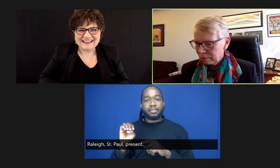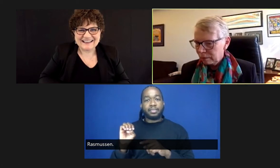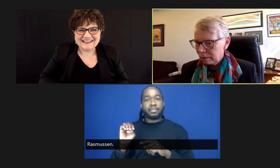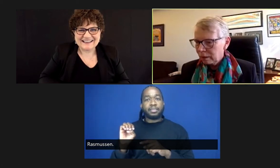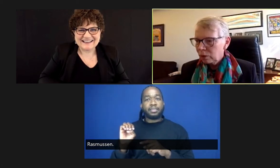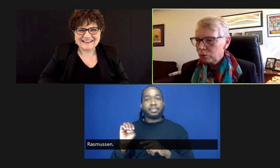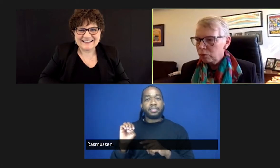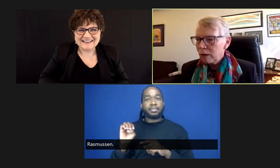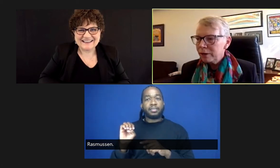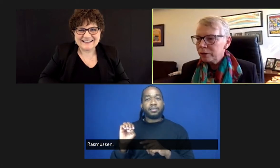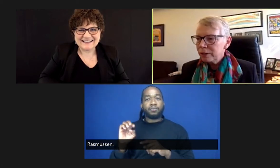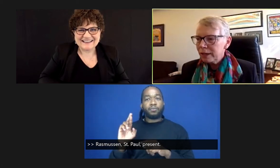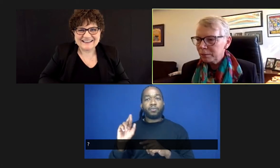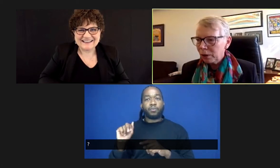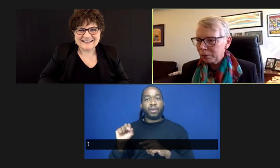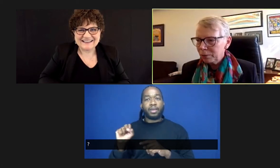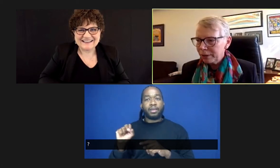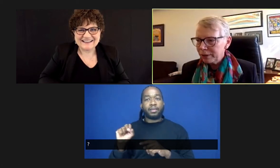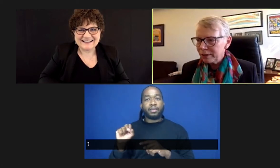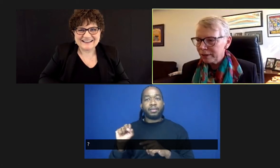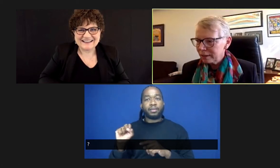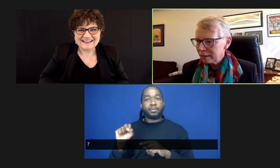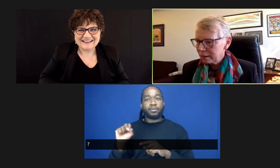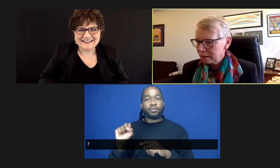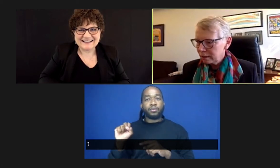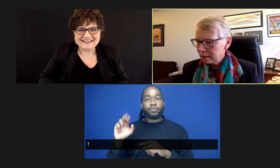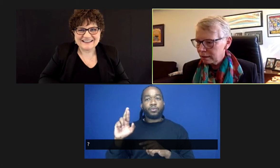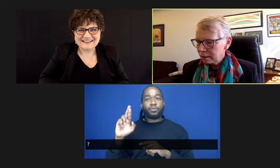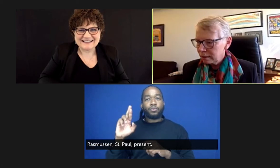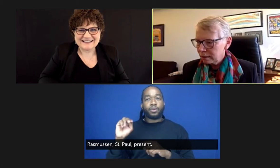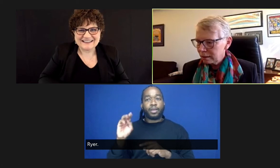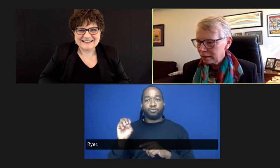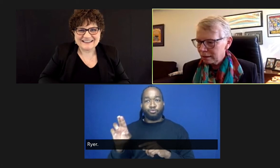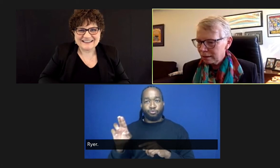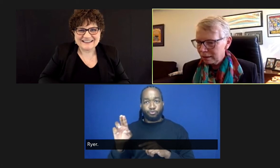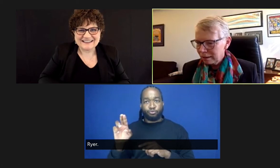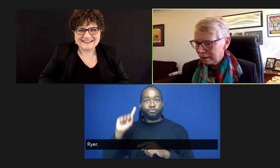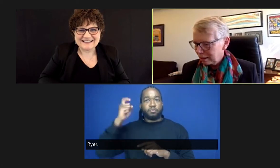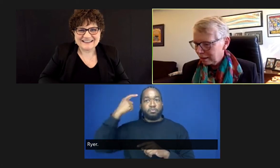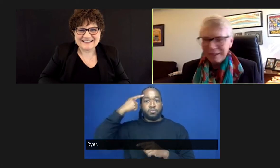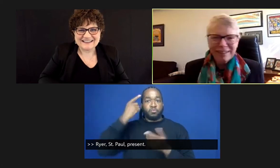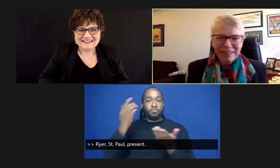present. Reyer, St. Paul present. Reyer, St.